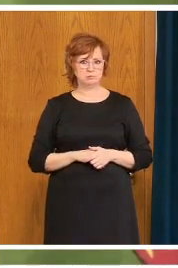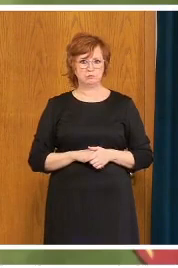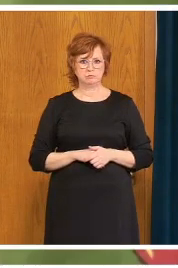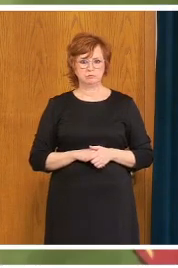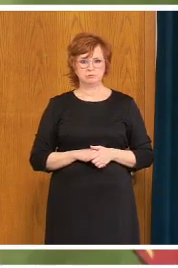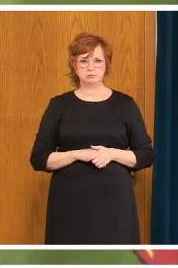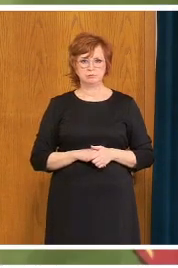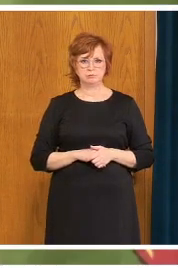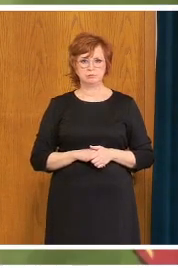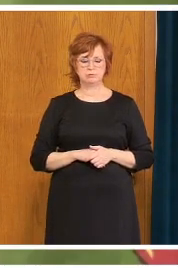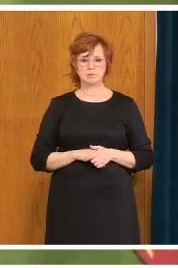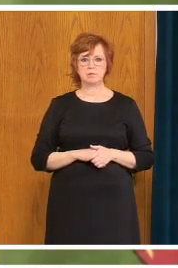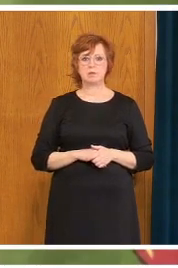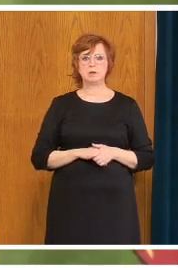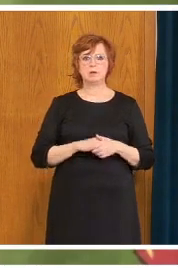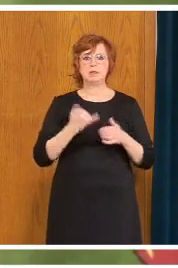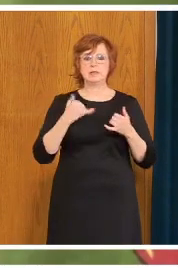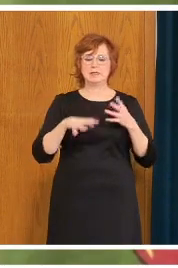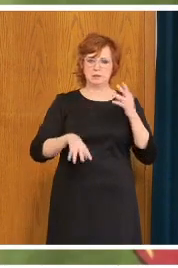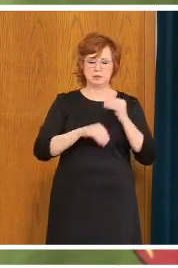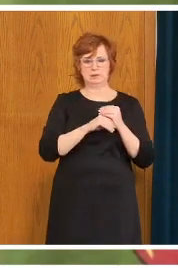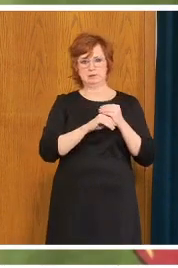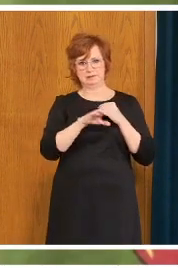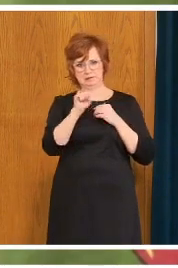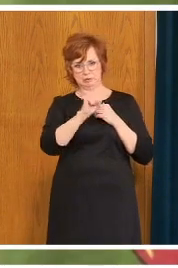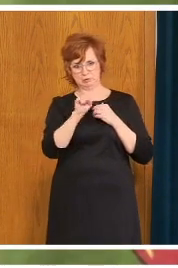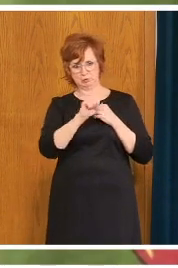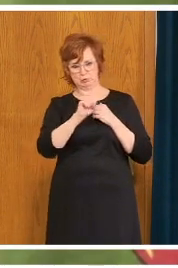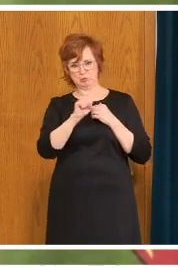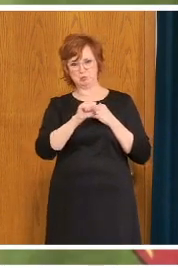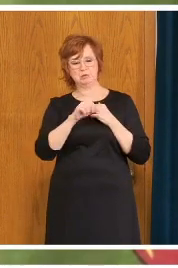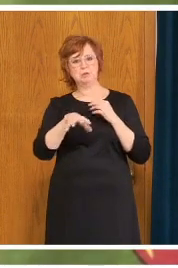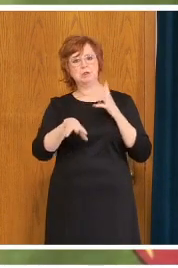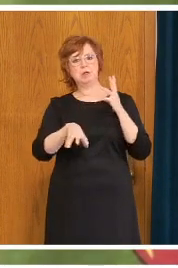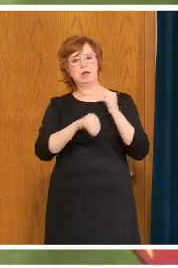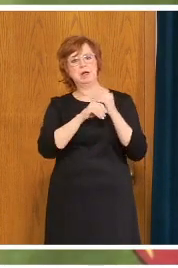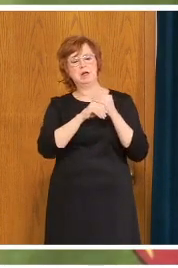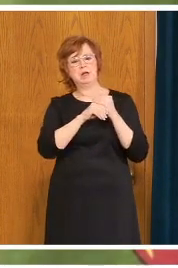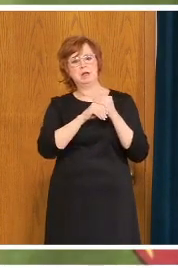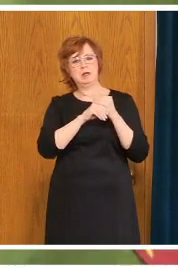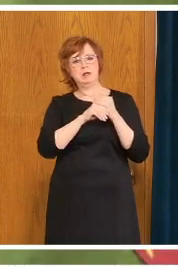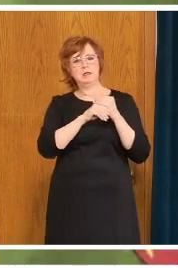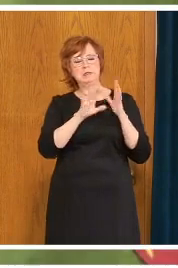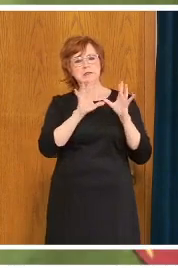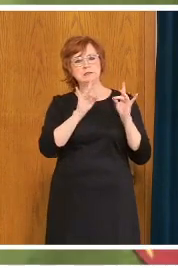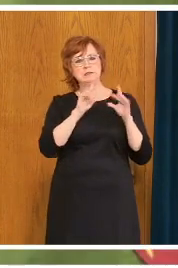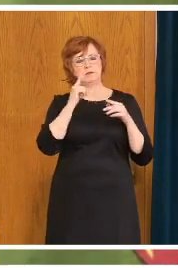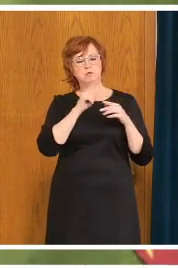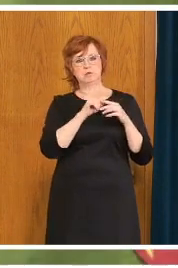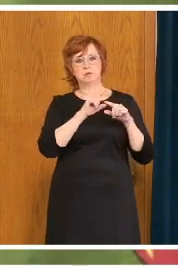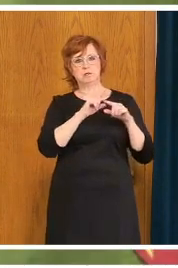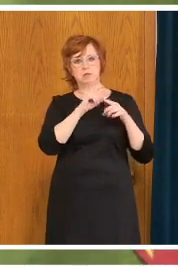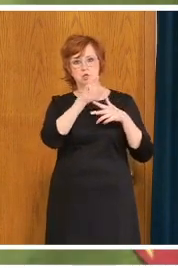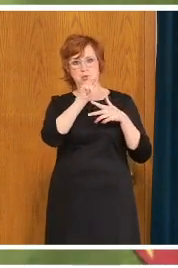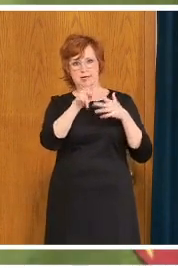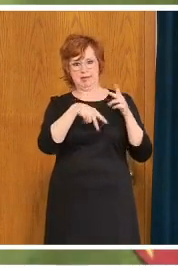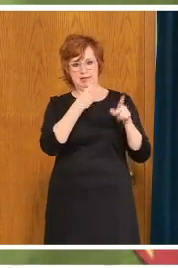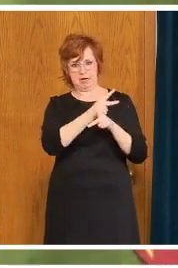Saskatoon has been now listed as an area for variants of concern. Will Saskatoon get